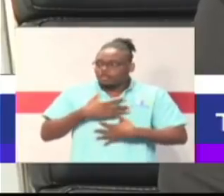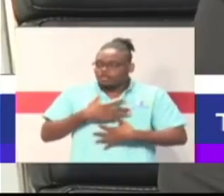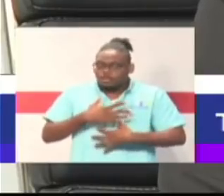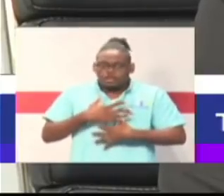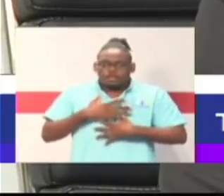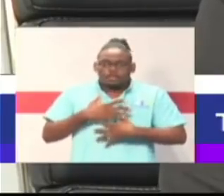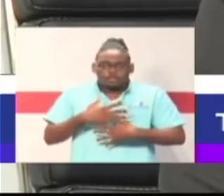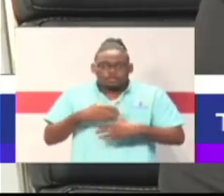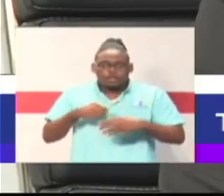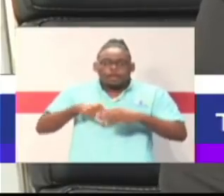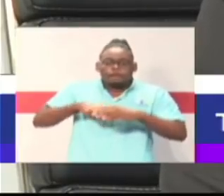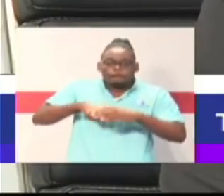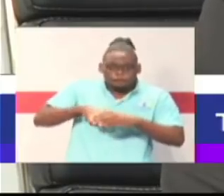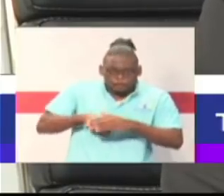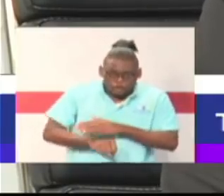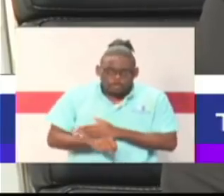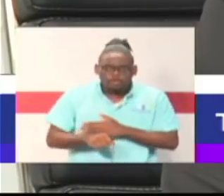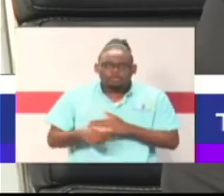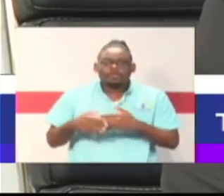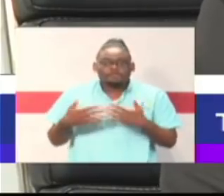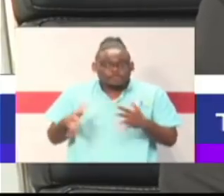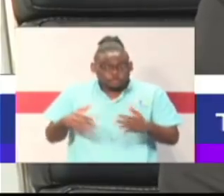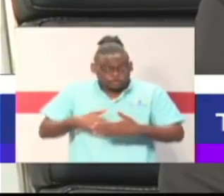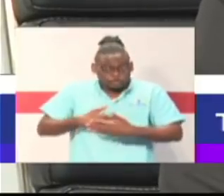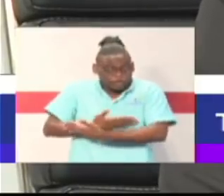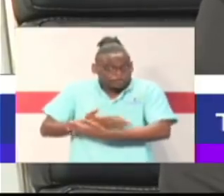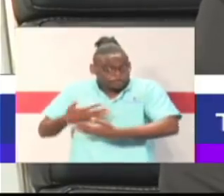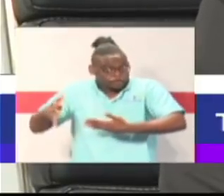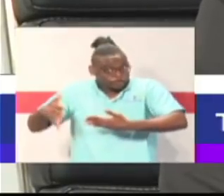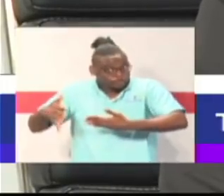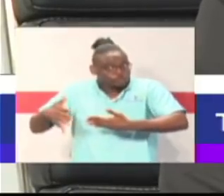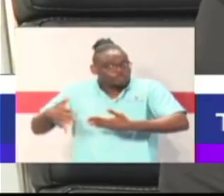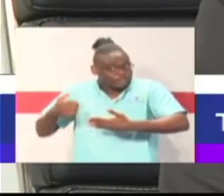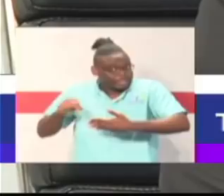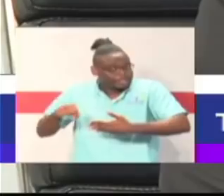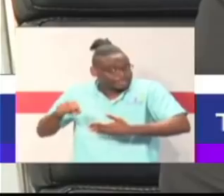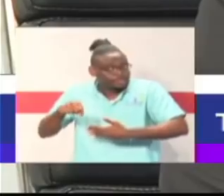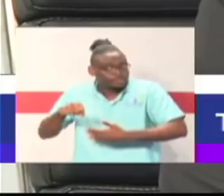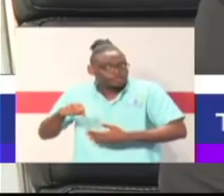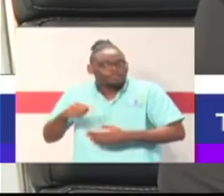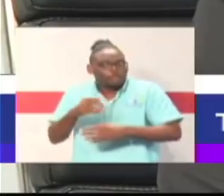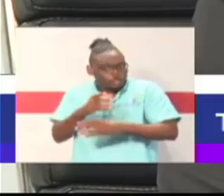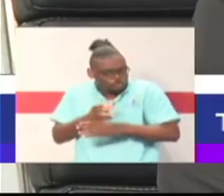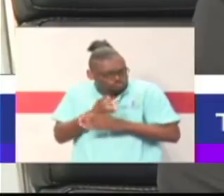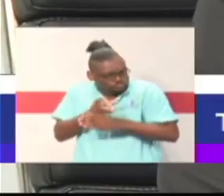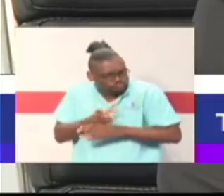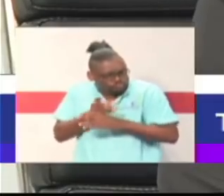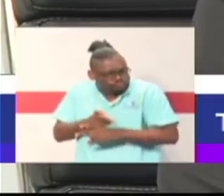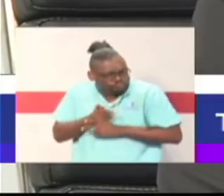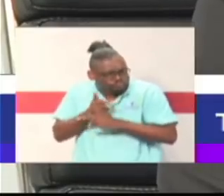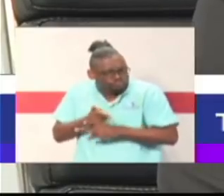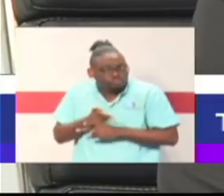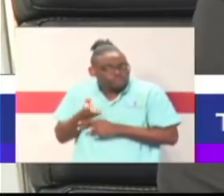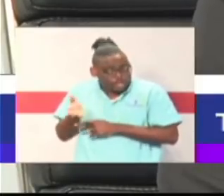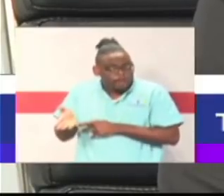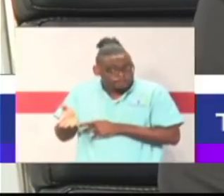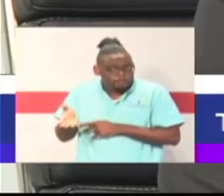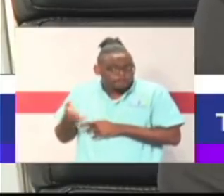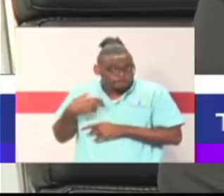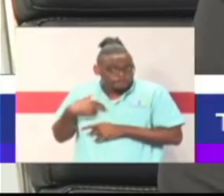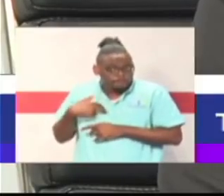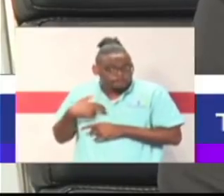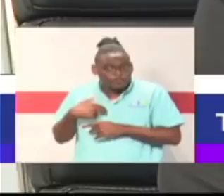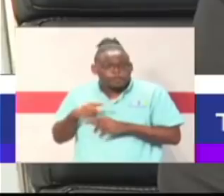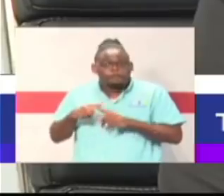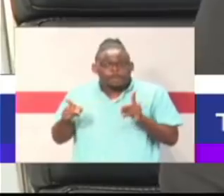and was successfully taken care of with the teams in the neonatal care units. In terms of additional